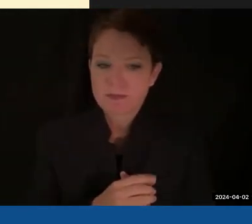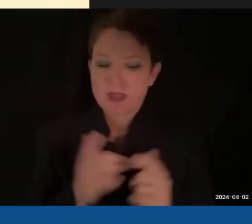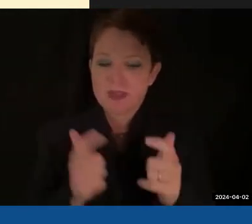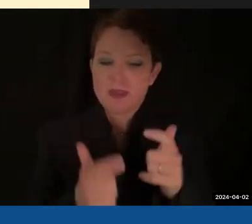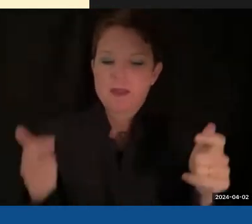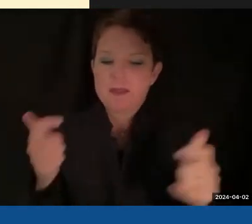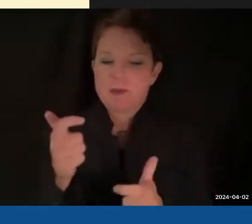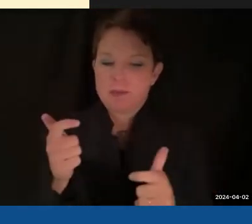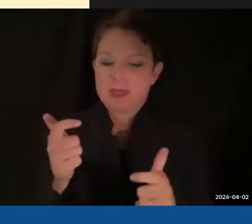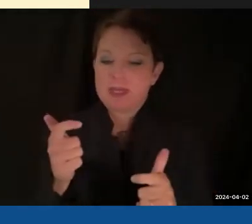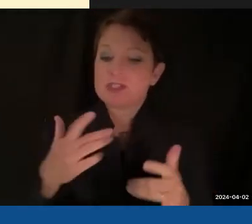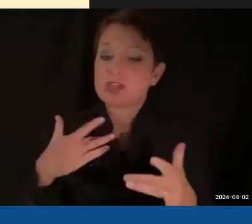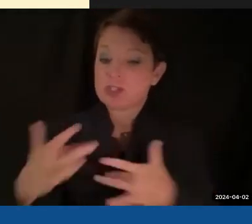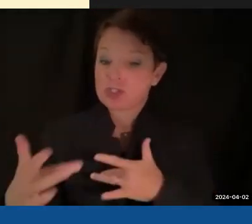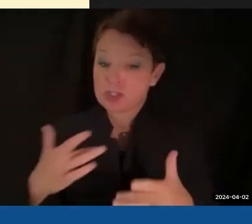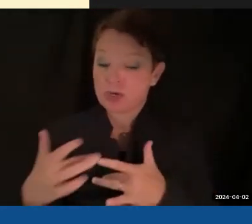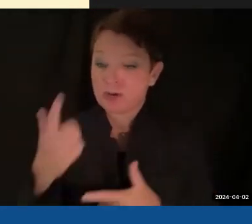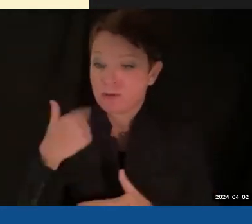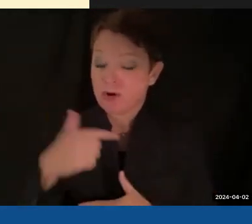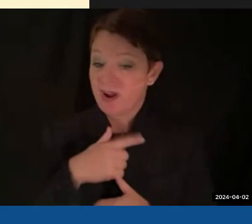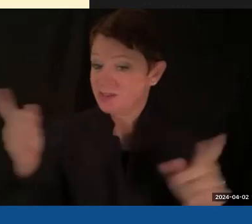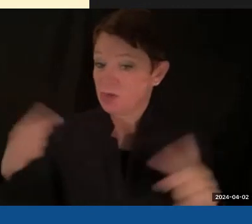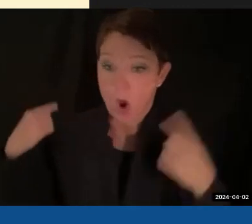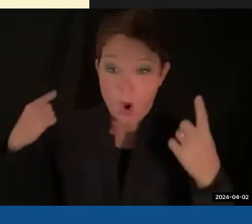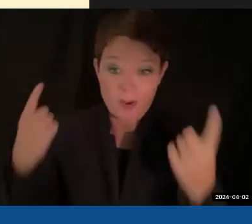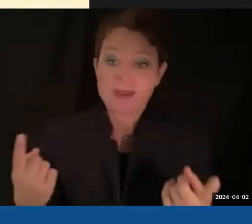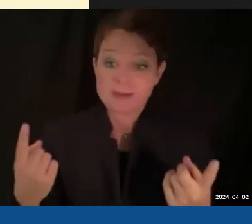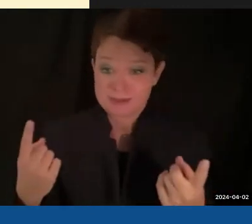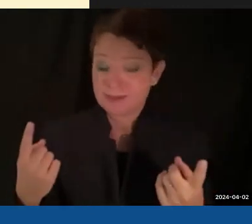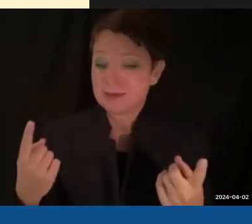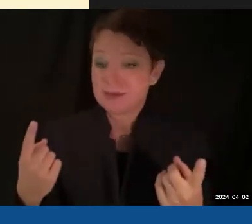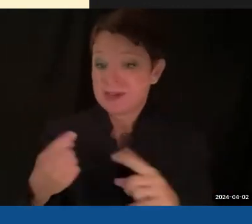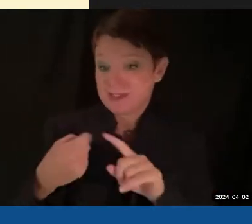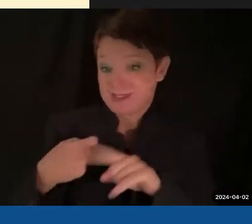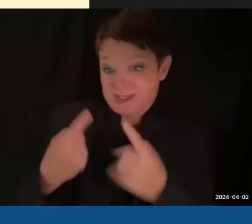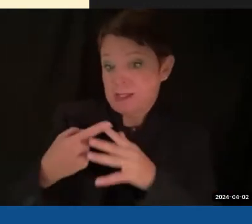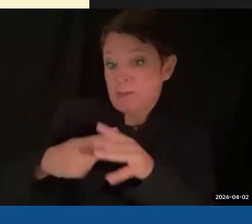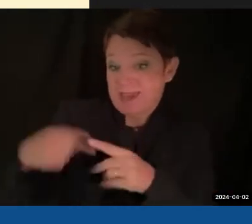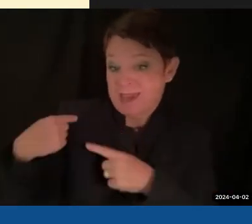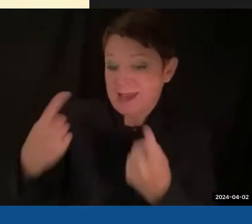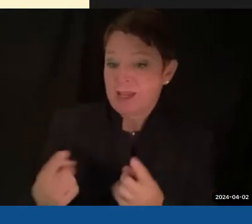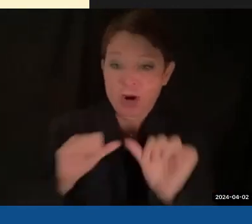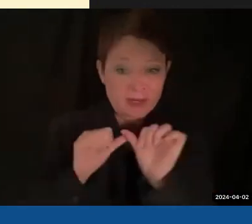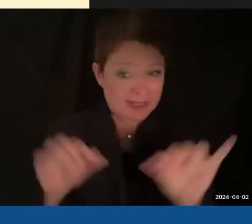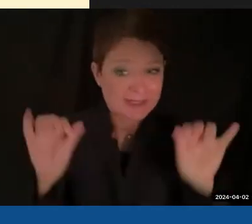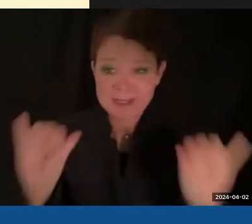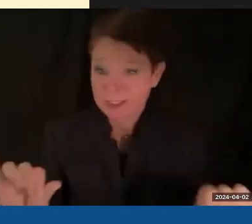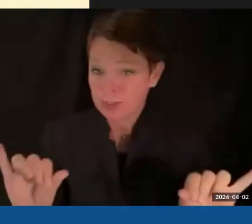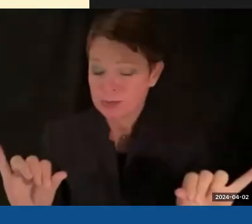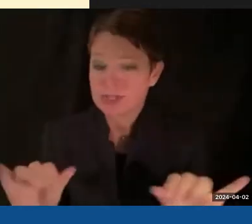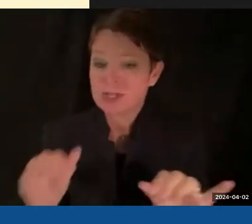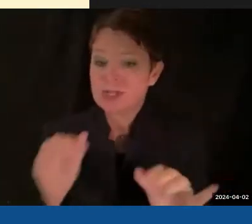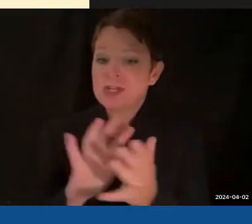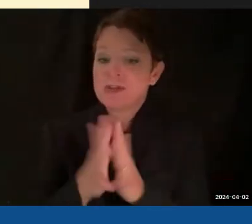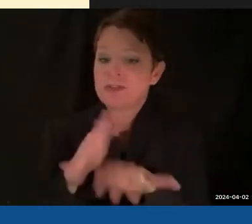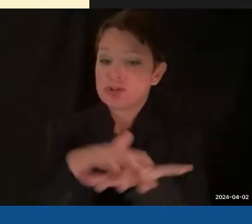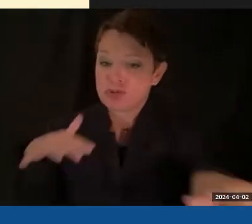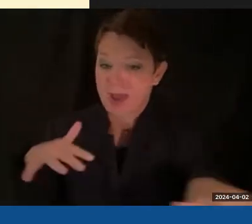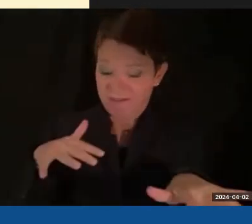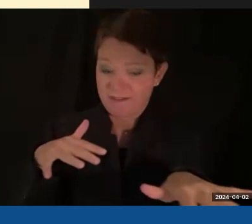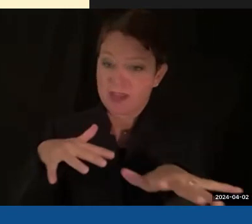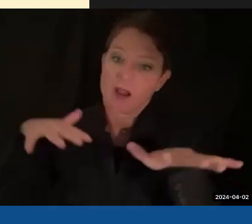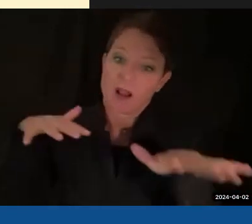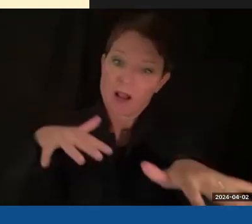biggest concern we have always had from the very beginning and continue to be is the traffic